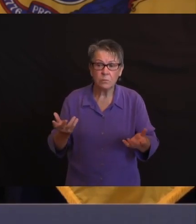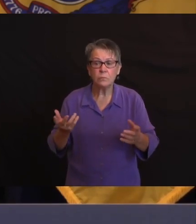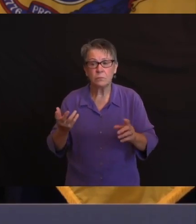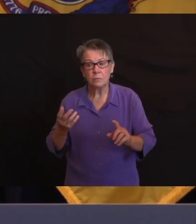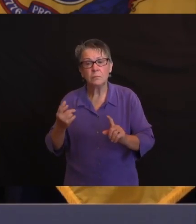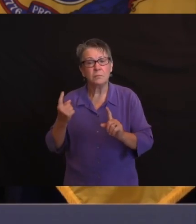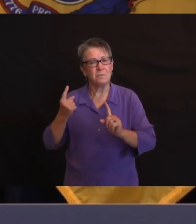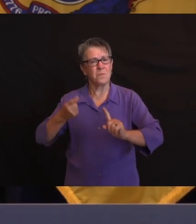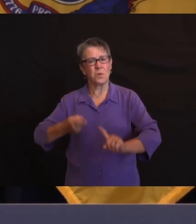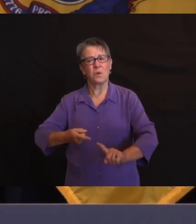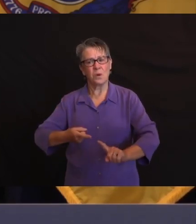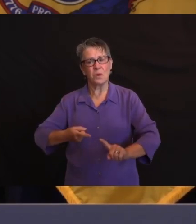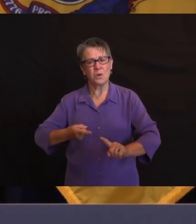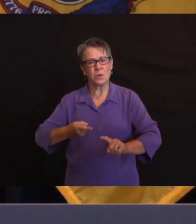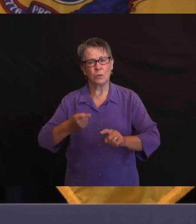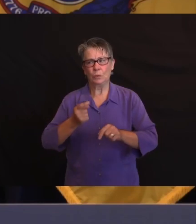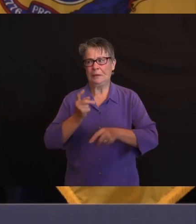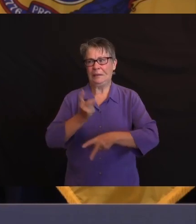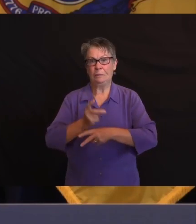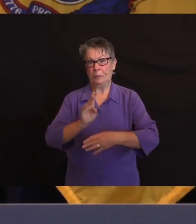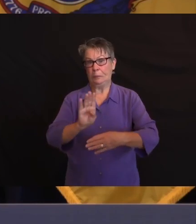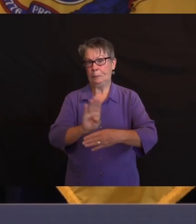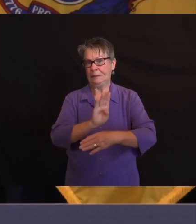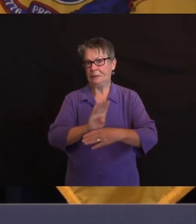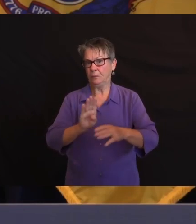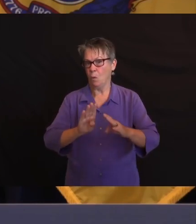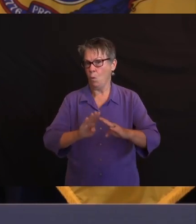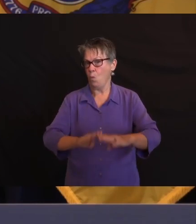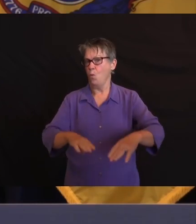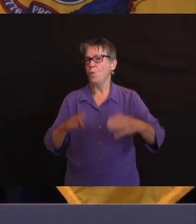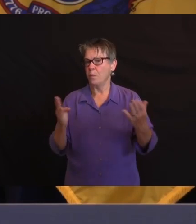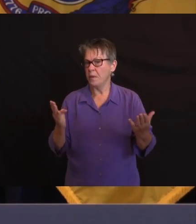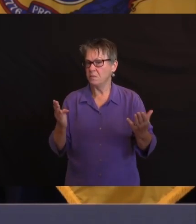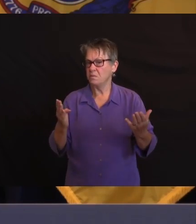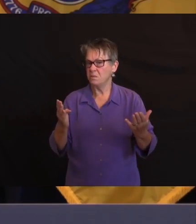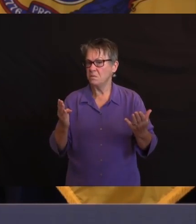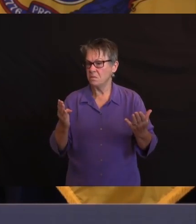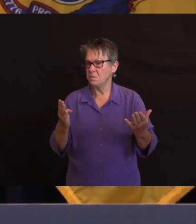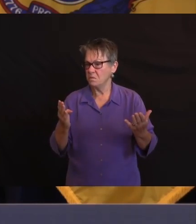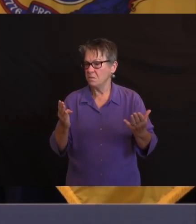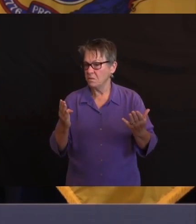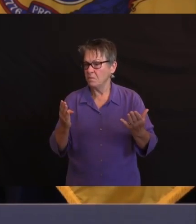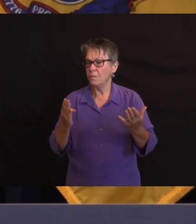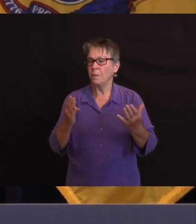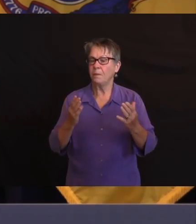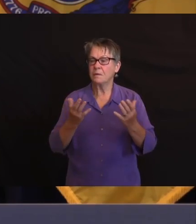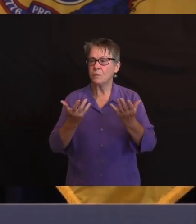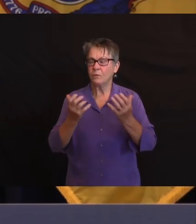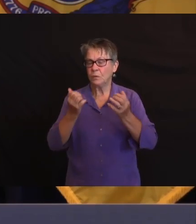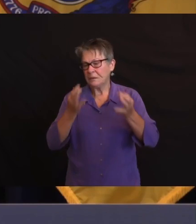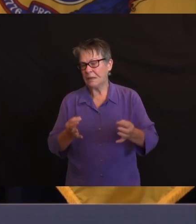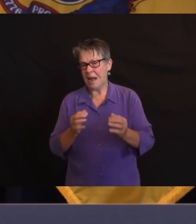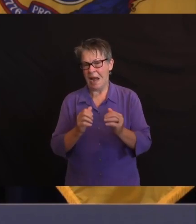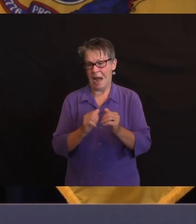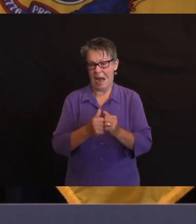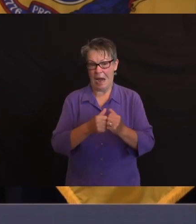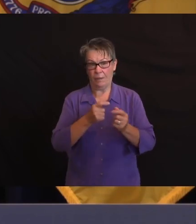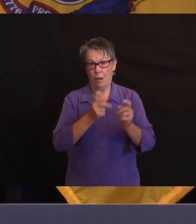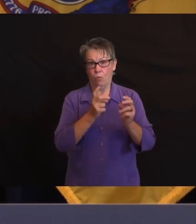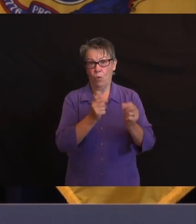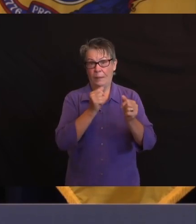opening. So how that actually translates itself, I think too early to tell. The description we were back and forth on with the White House